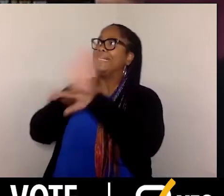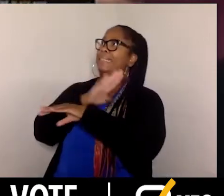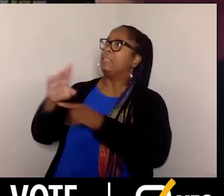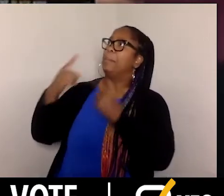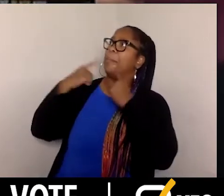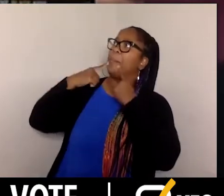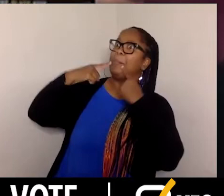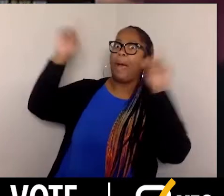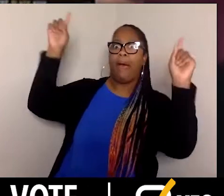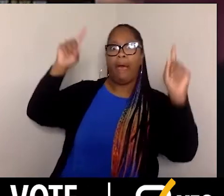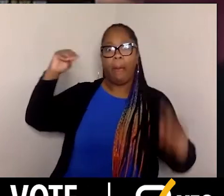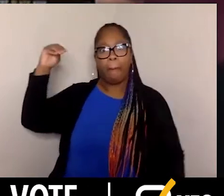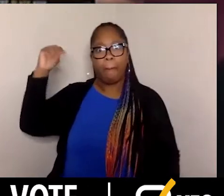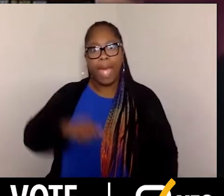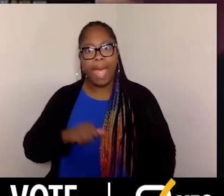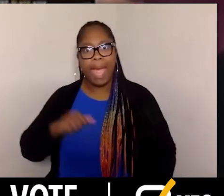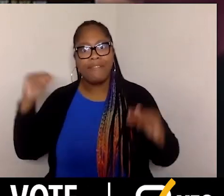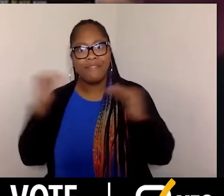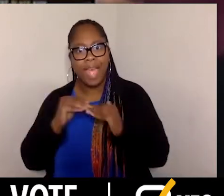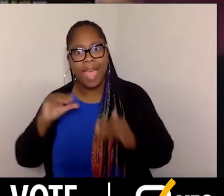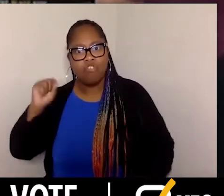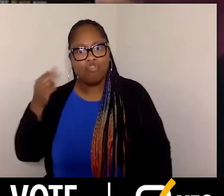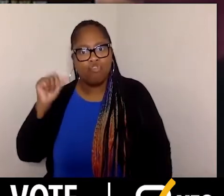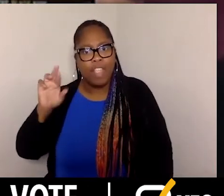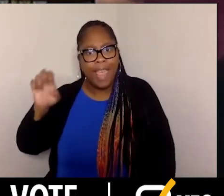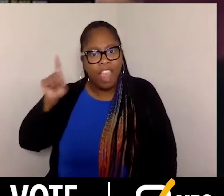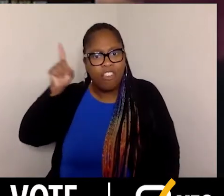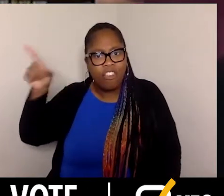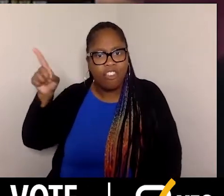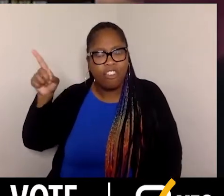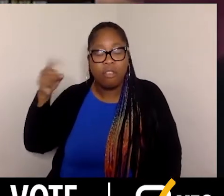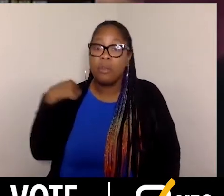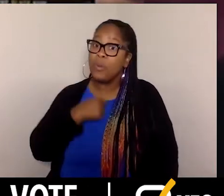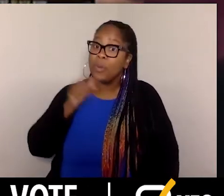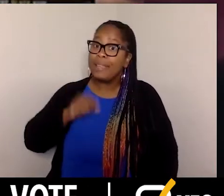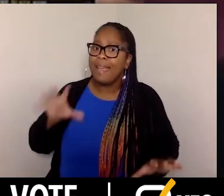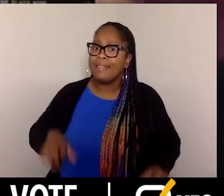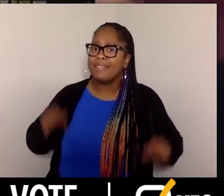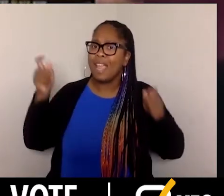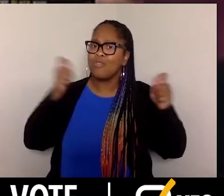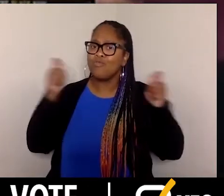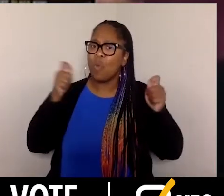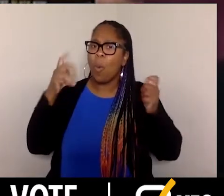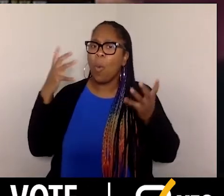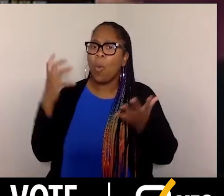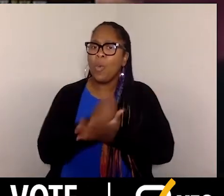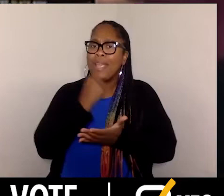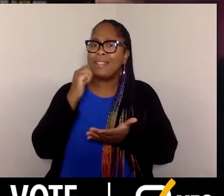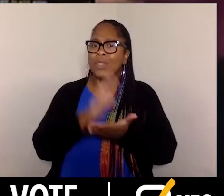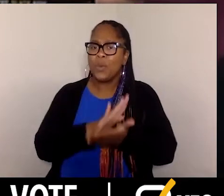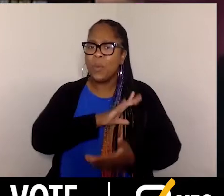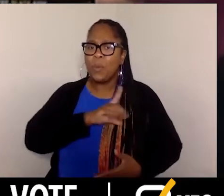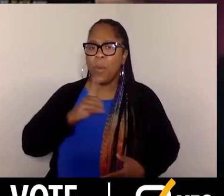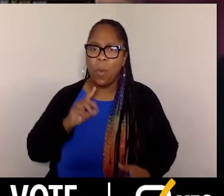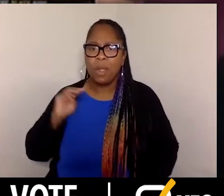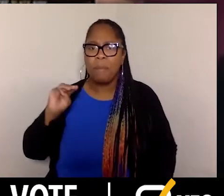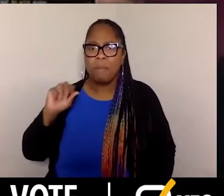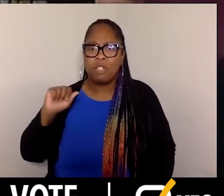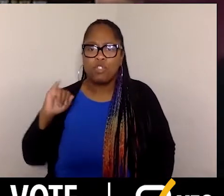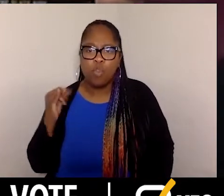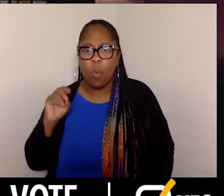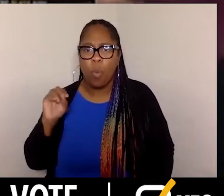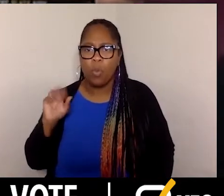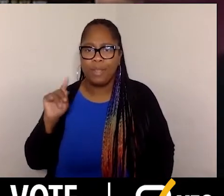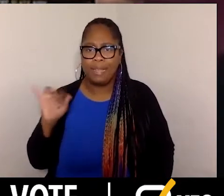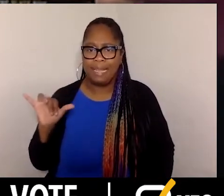their fair share. We can take control and win the school board majority. The school board